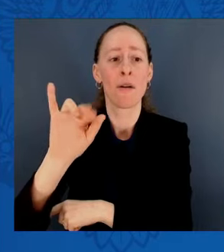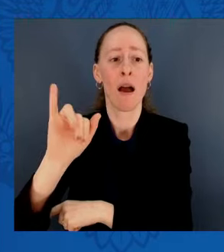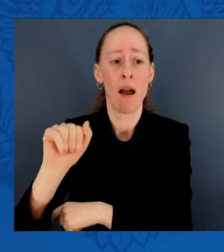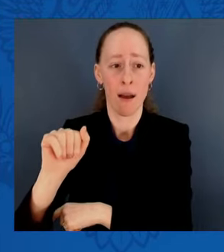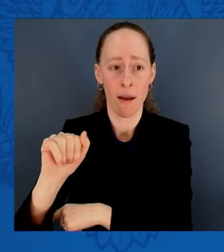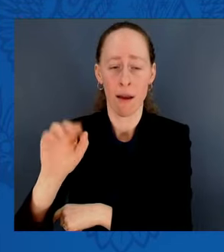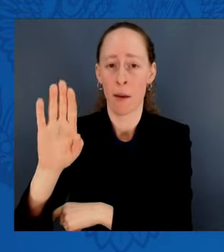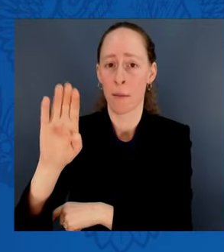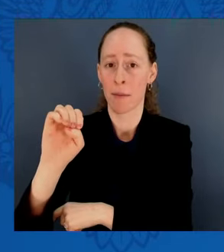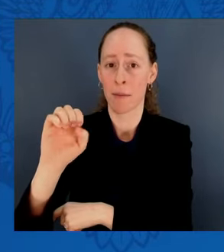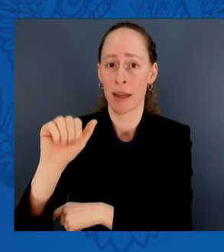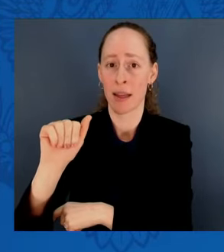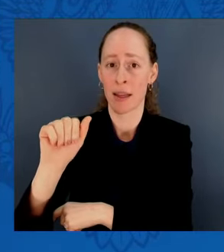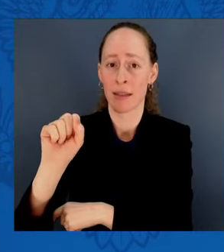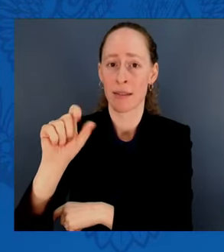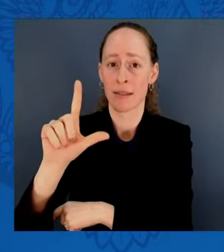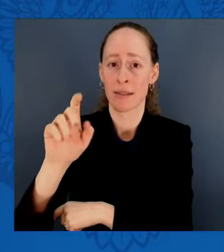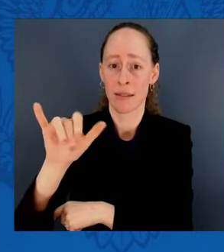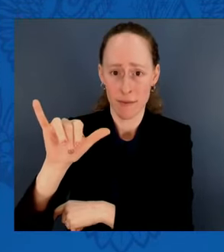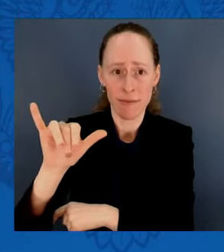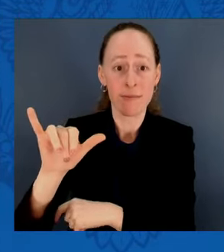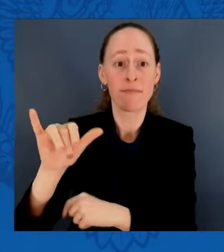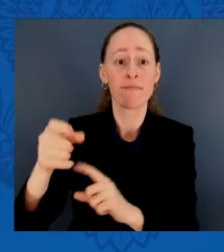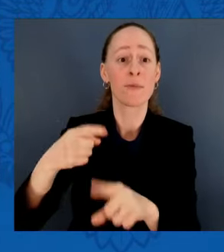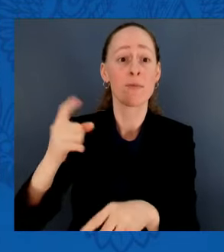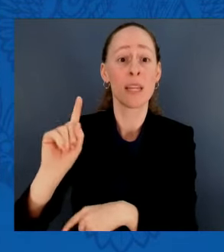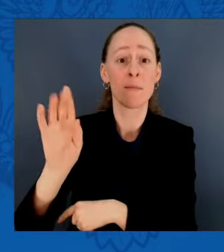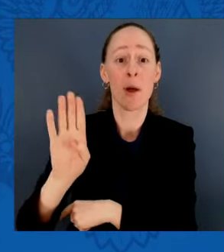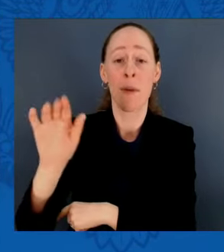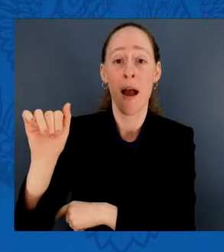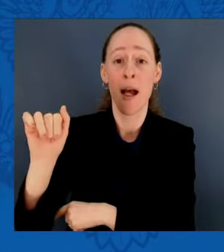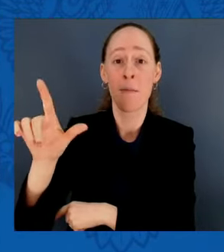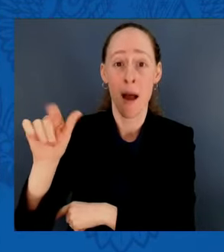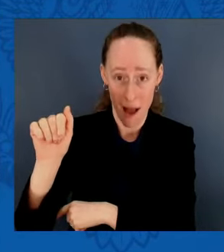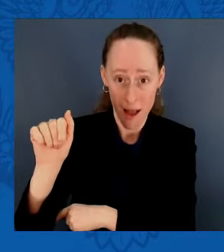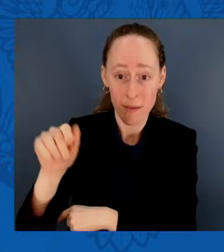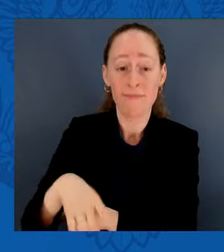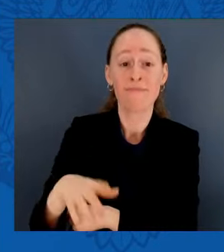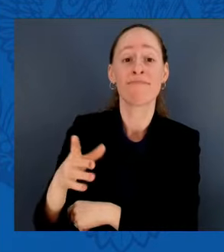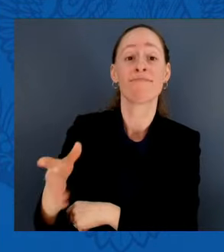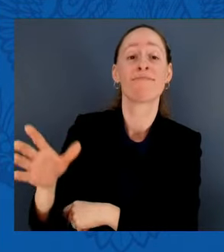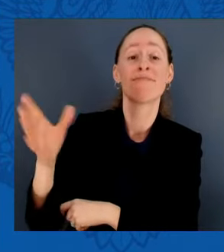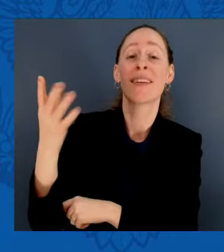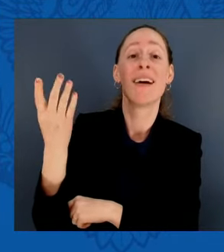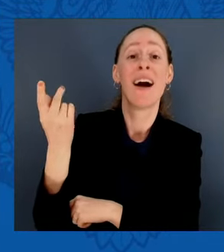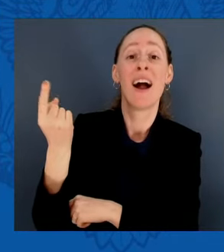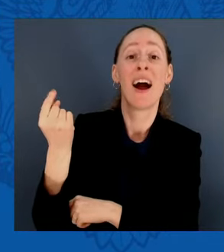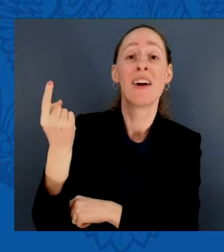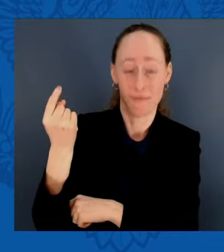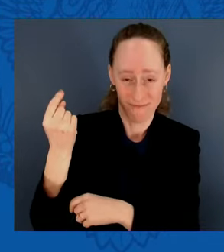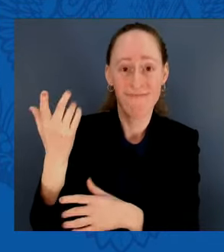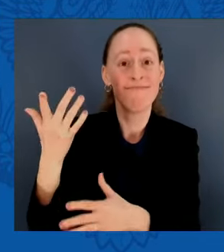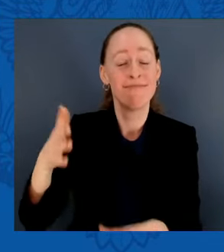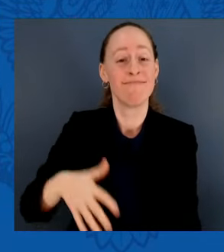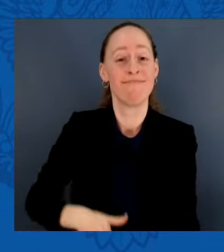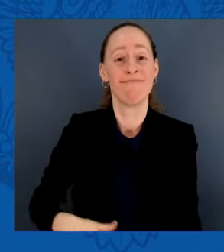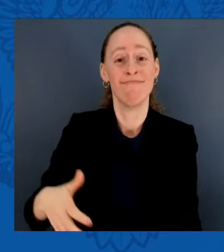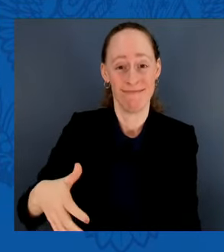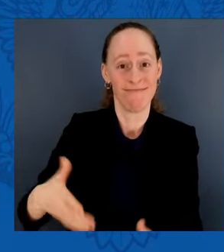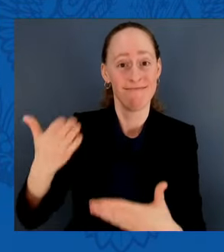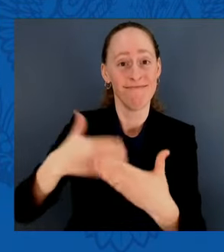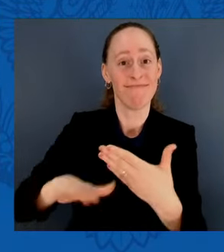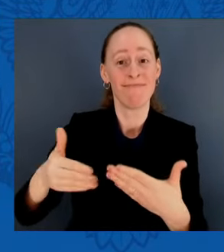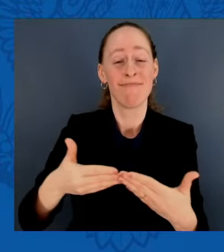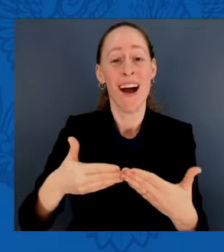14 months ago, she and her husband welcomed a baby girl thanks to the miracle of IVF. She scheduled treatments to have that second child, but